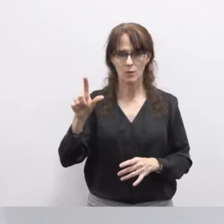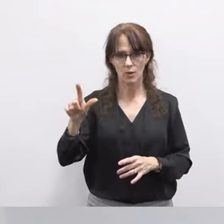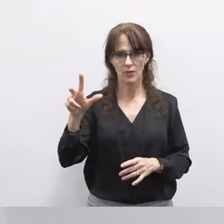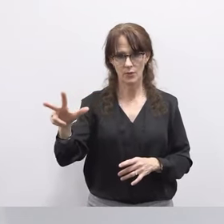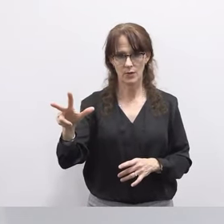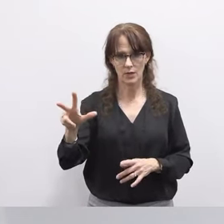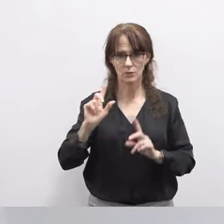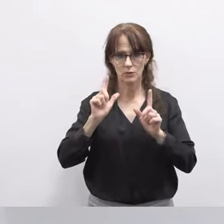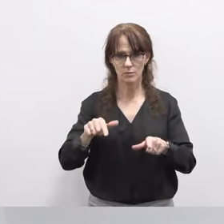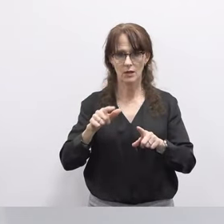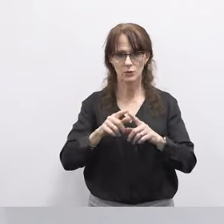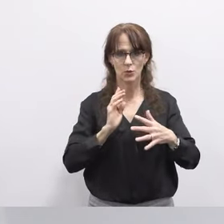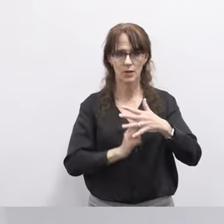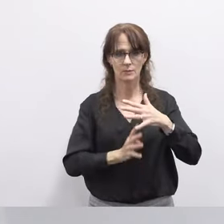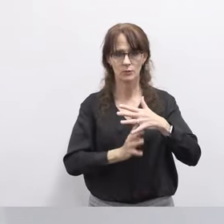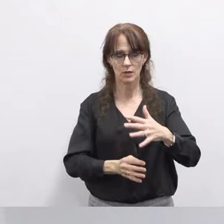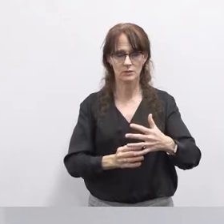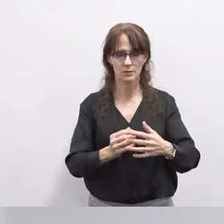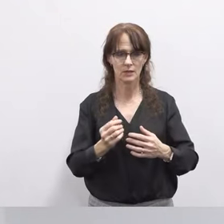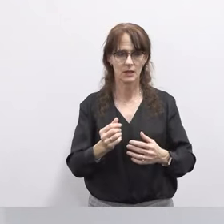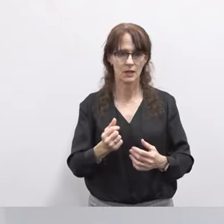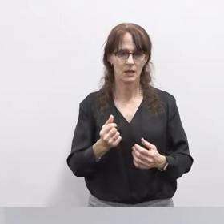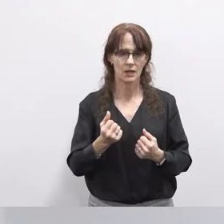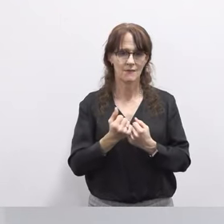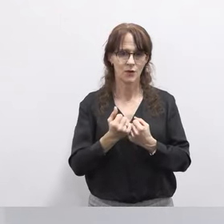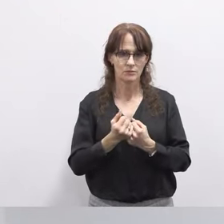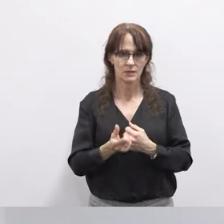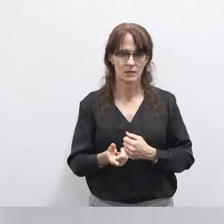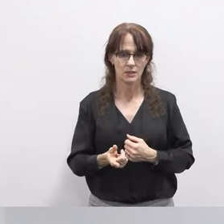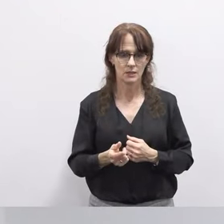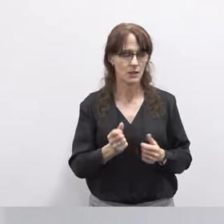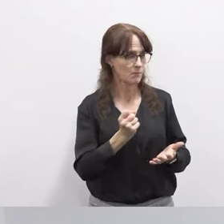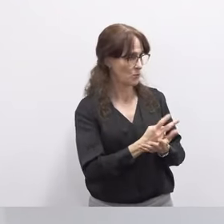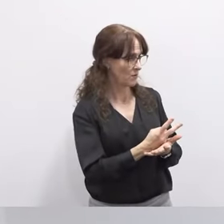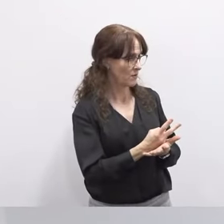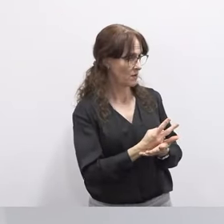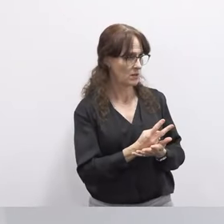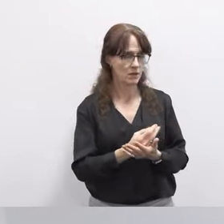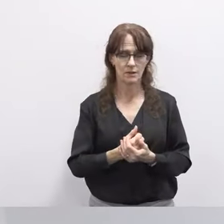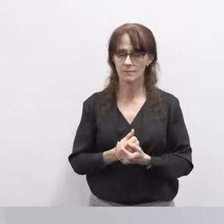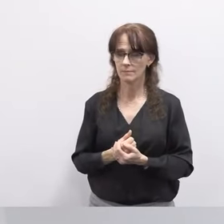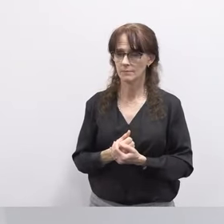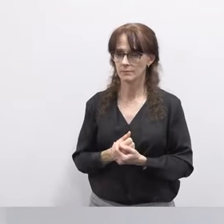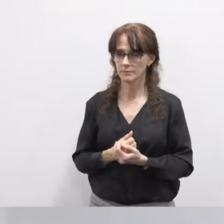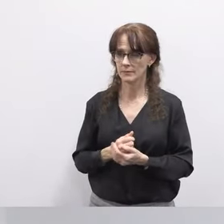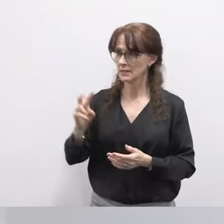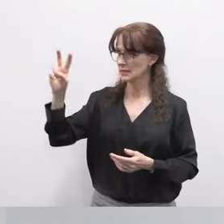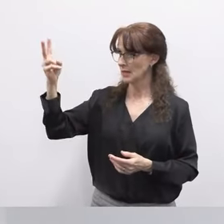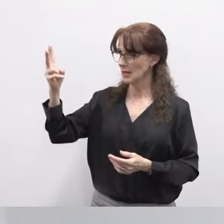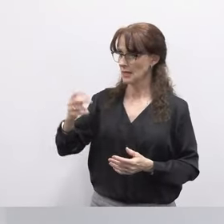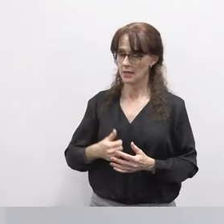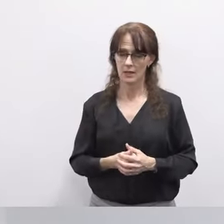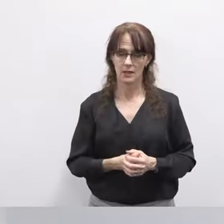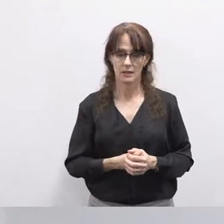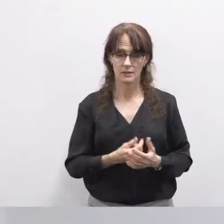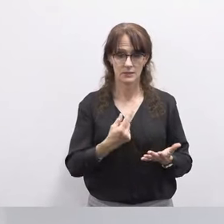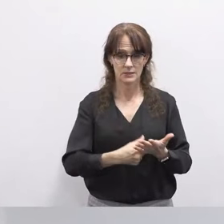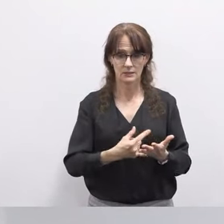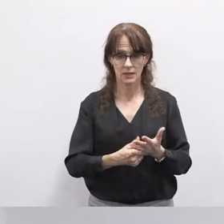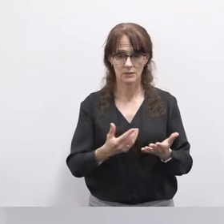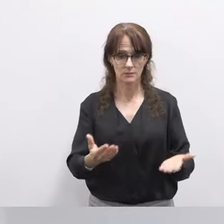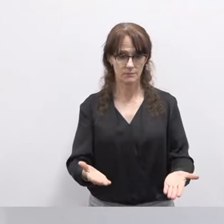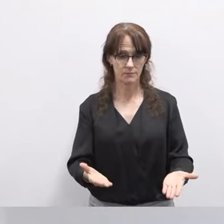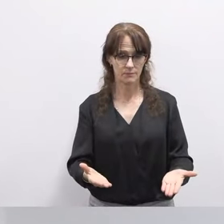5145.13, response to immigration enforcement. Do we have a motion? Move approval. Second. Any discussion on that